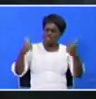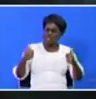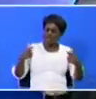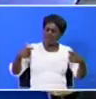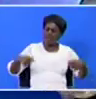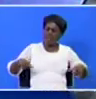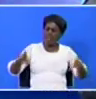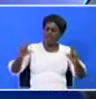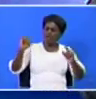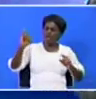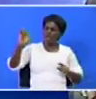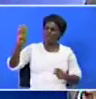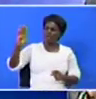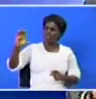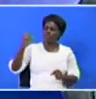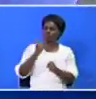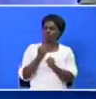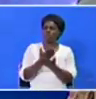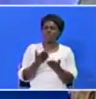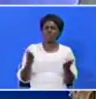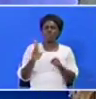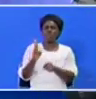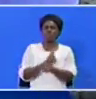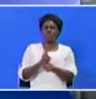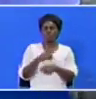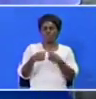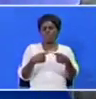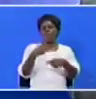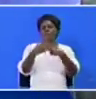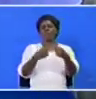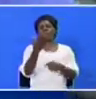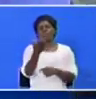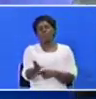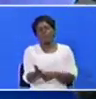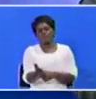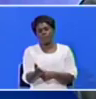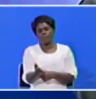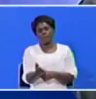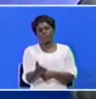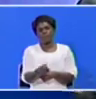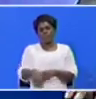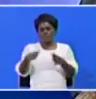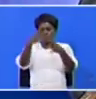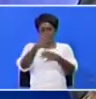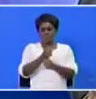IEBC to do anything like use any process. The procedure is this. Augurea was